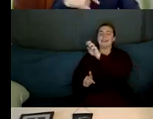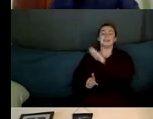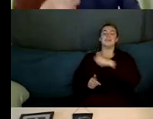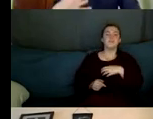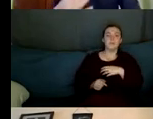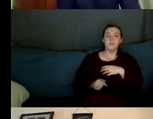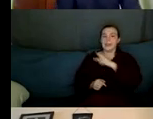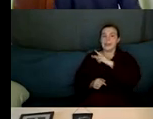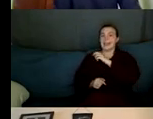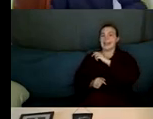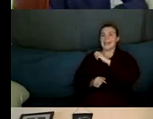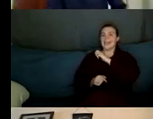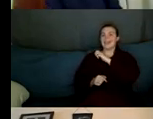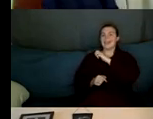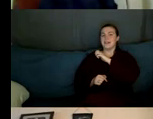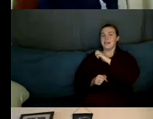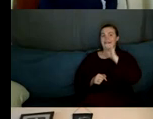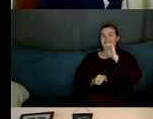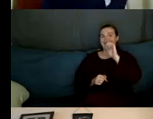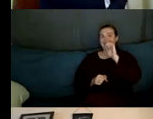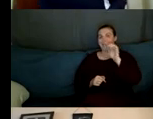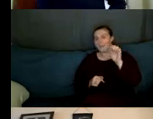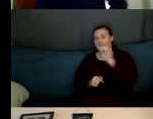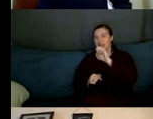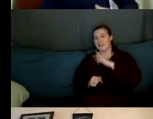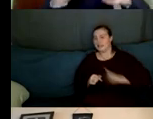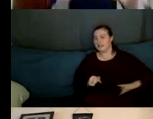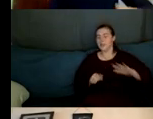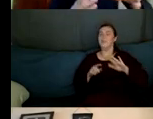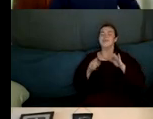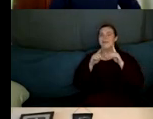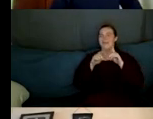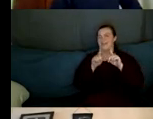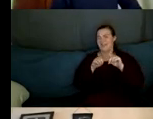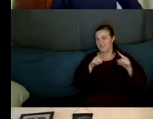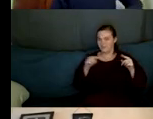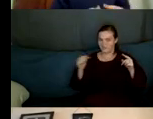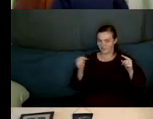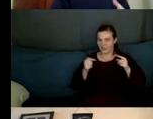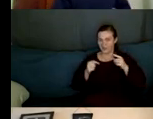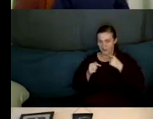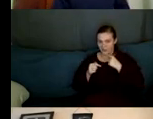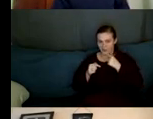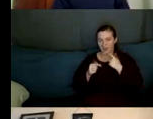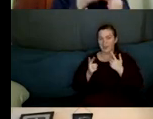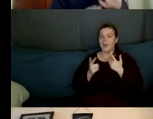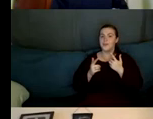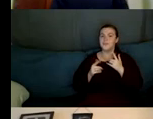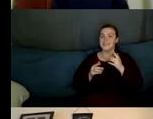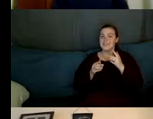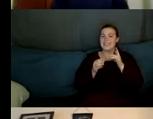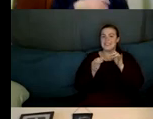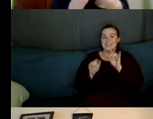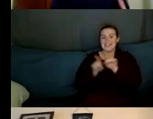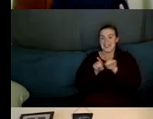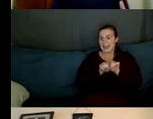same, whatever format you want. Because this spreadsheet is actually where you're going to get all of your